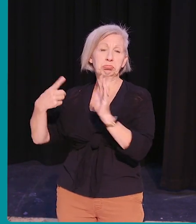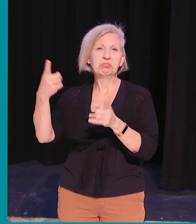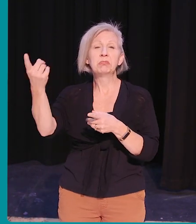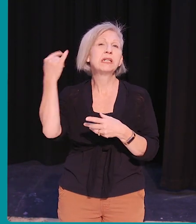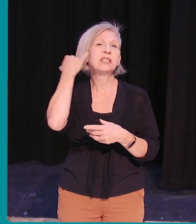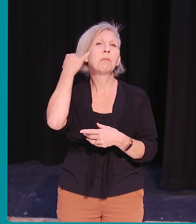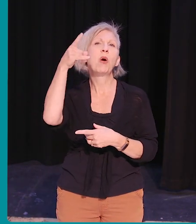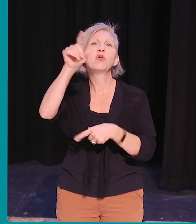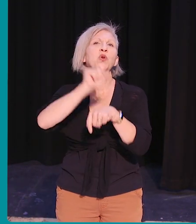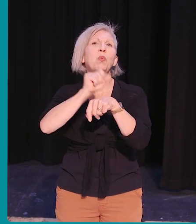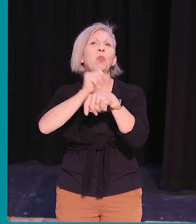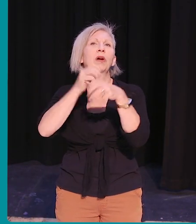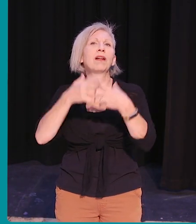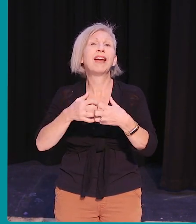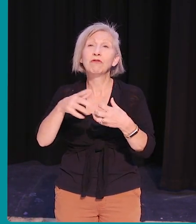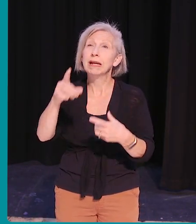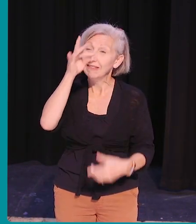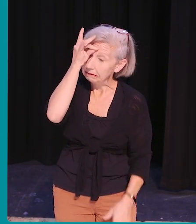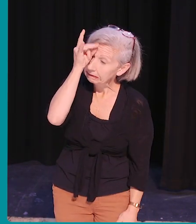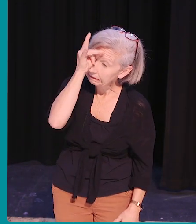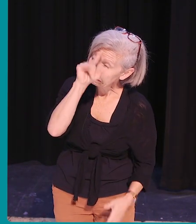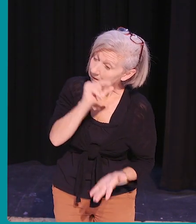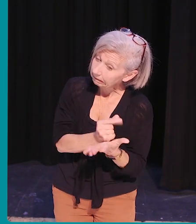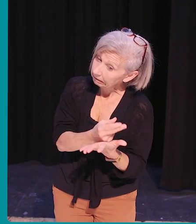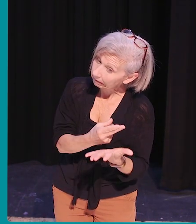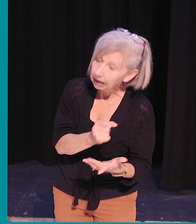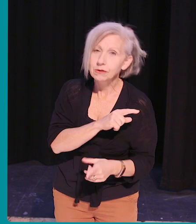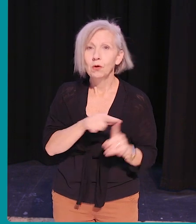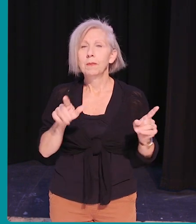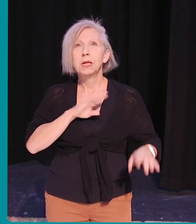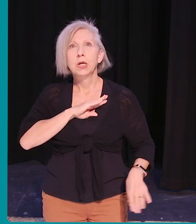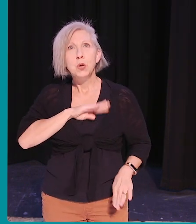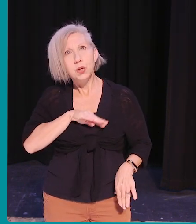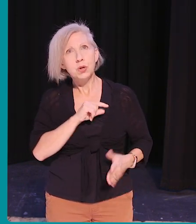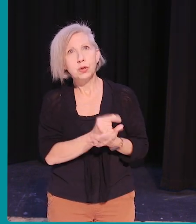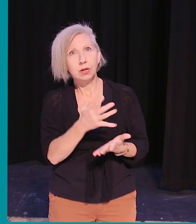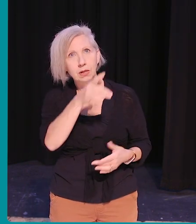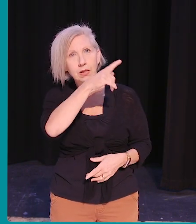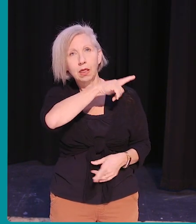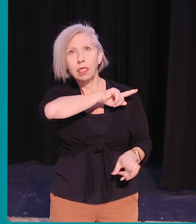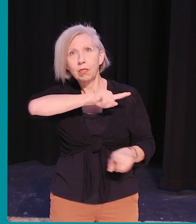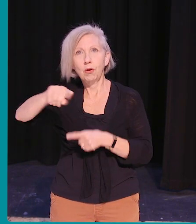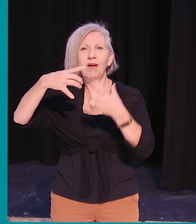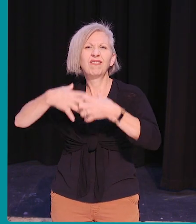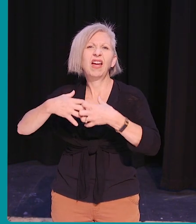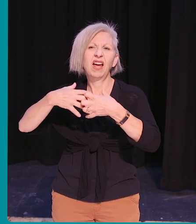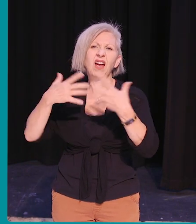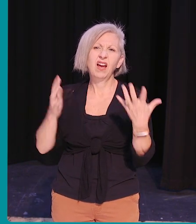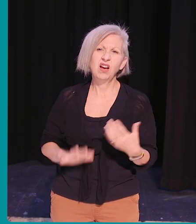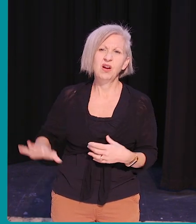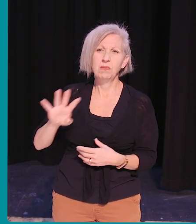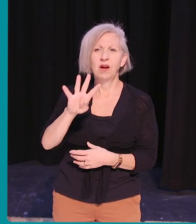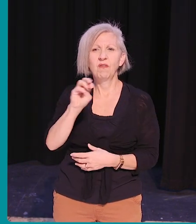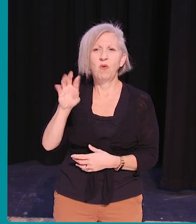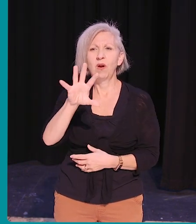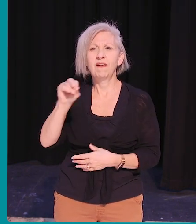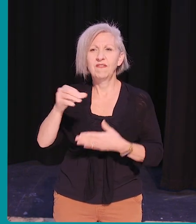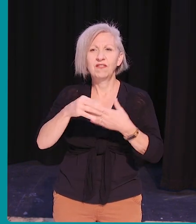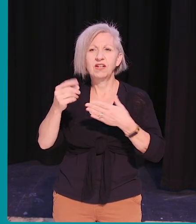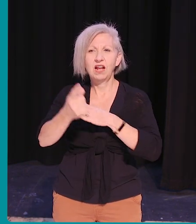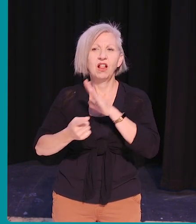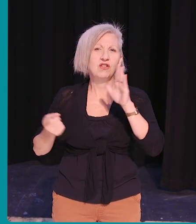factory. In fact, you barely made it out of high school, but you went down the street and you got a job at the local factory and you were making 40, 50 bucks an hour, right? Good benefits,